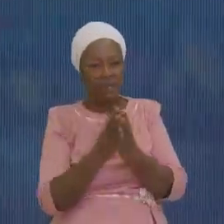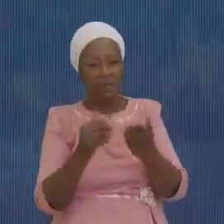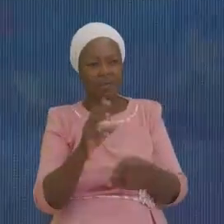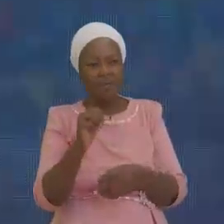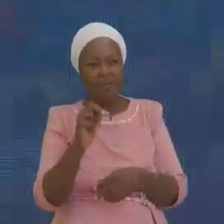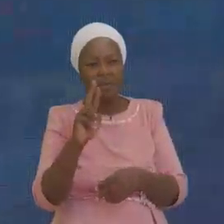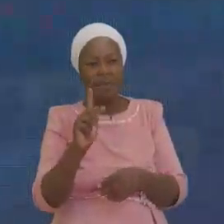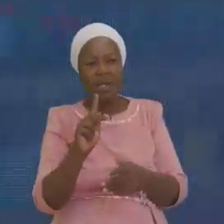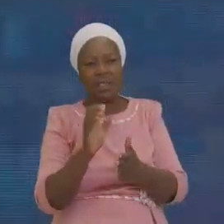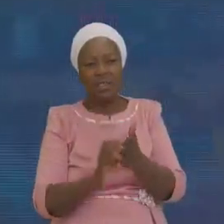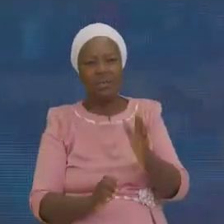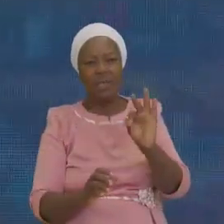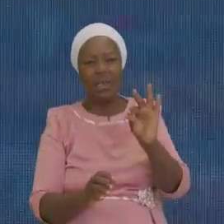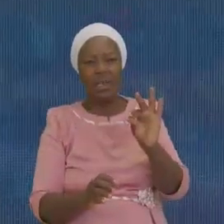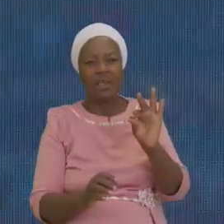chapter 9.